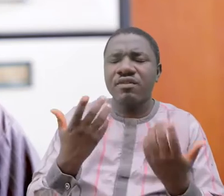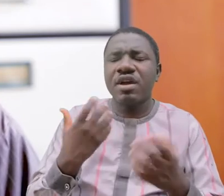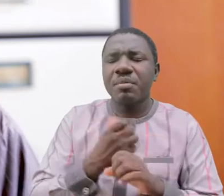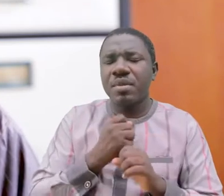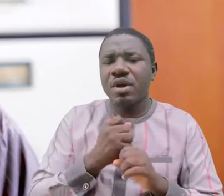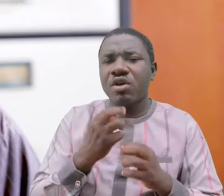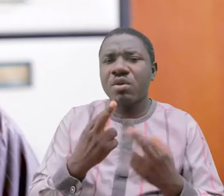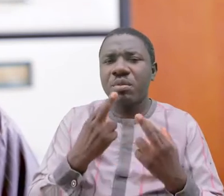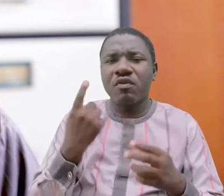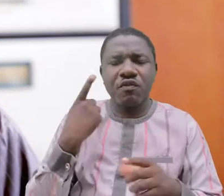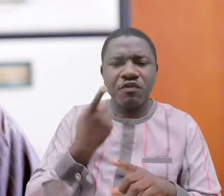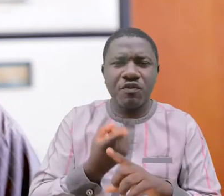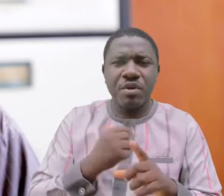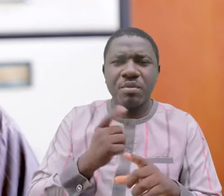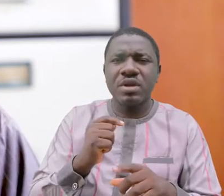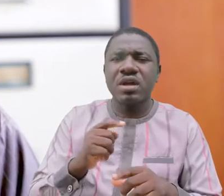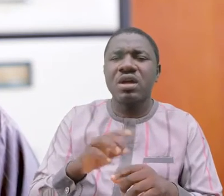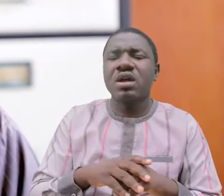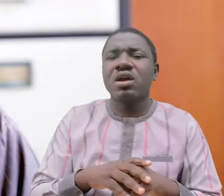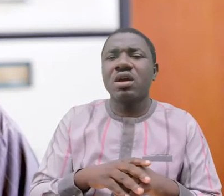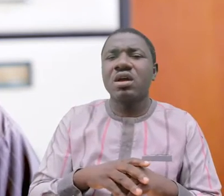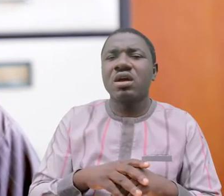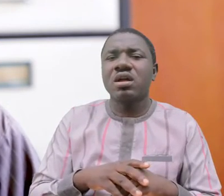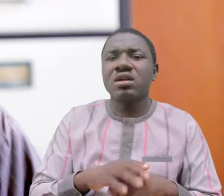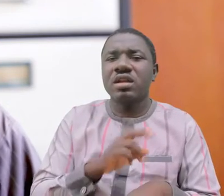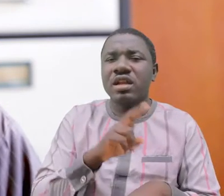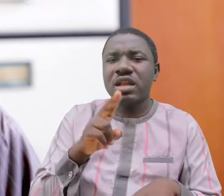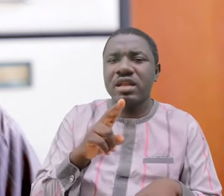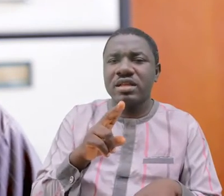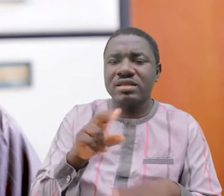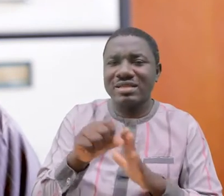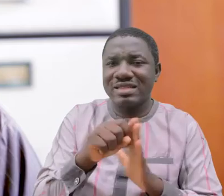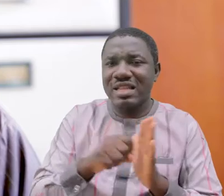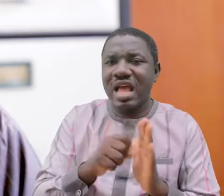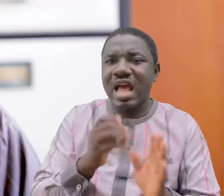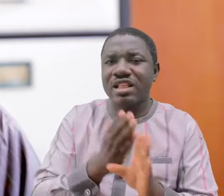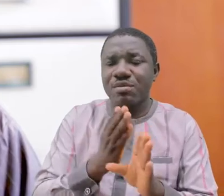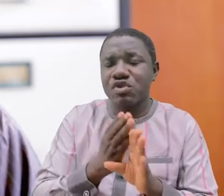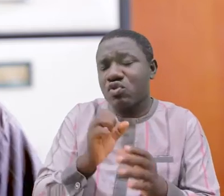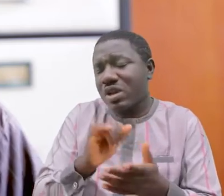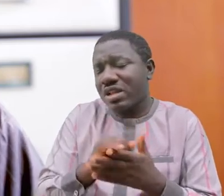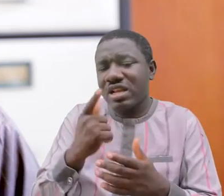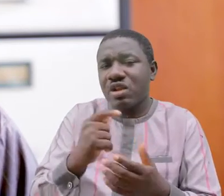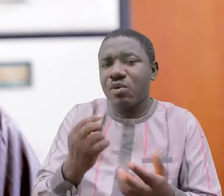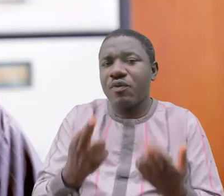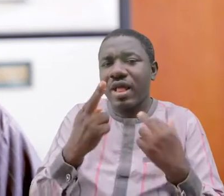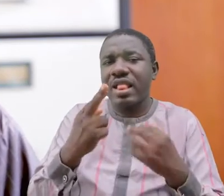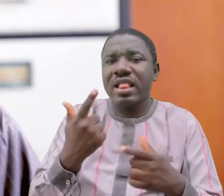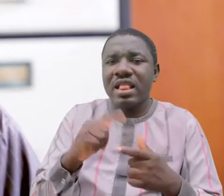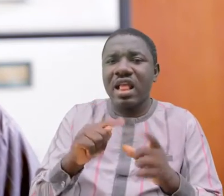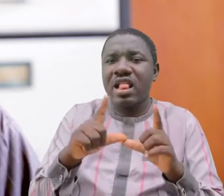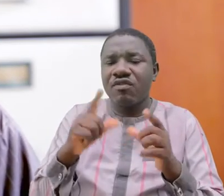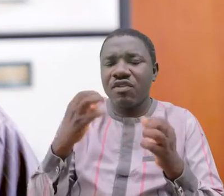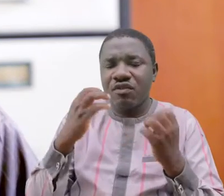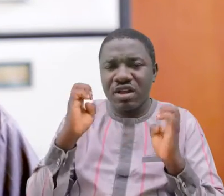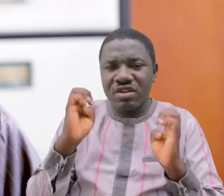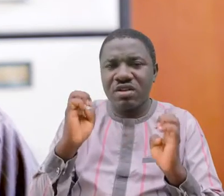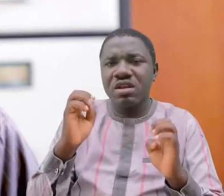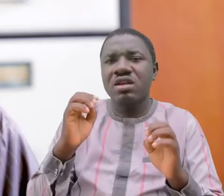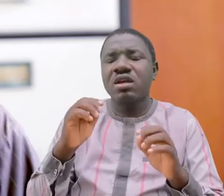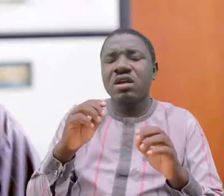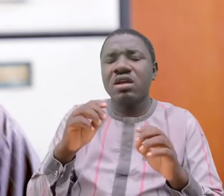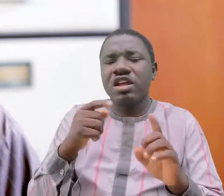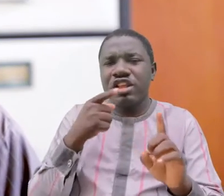lot of commendation from all and sundry, and the government is trying a lot to make sure that it has at least raised the